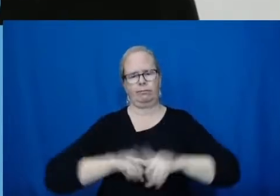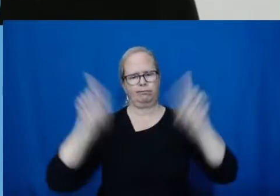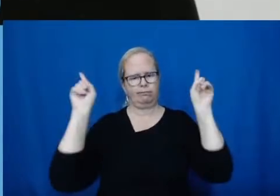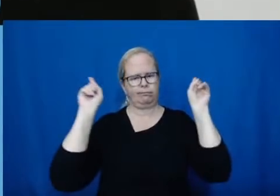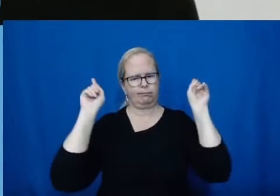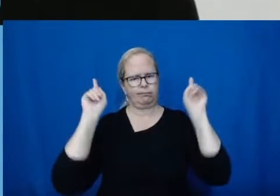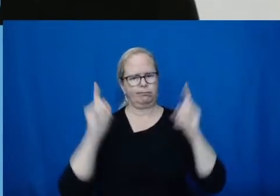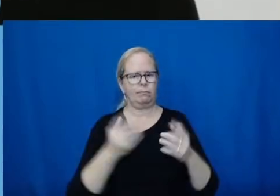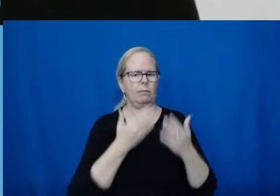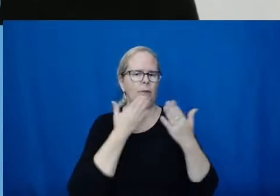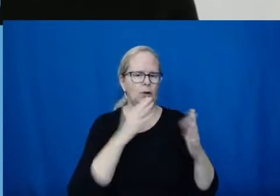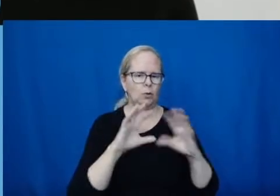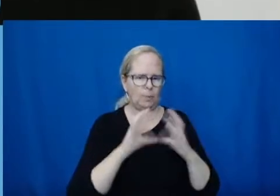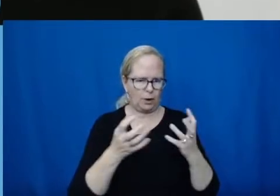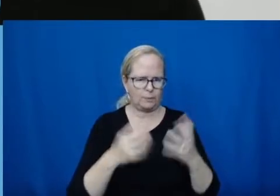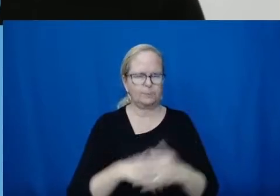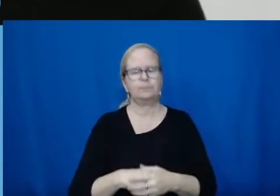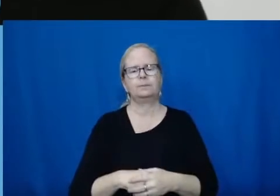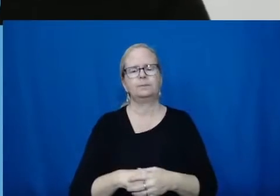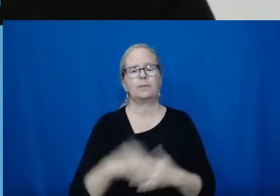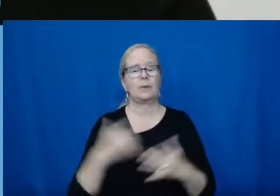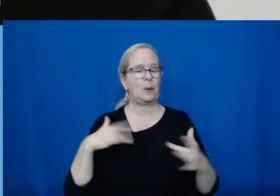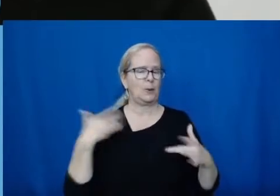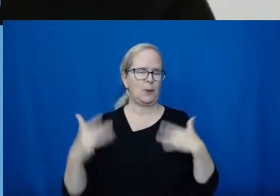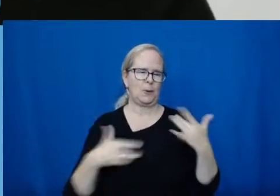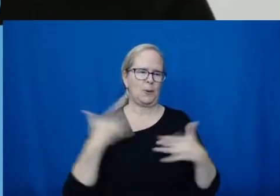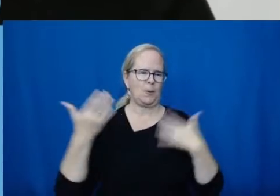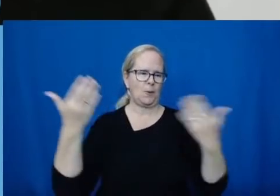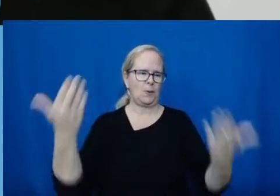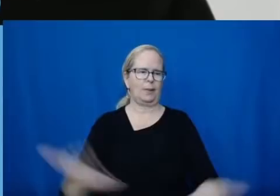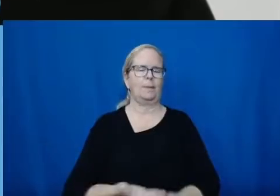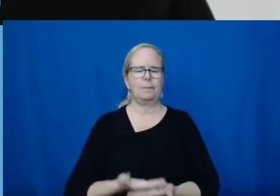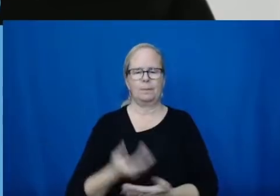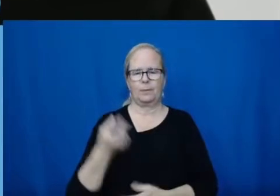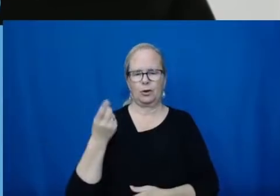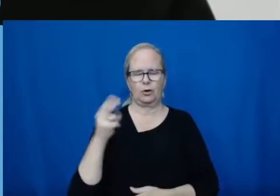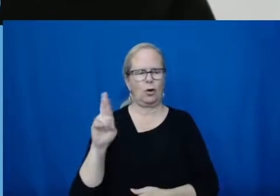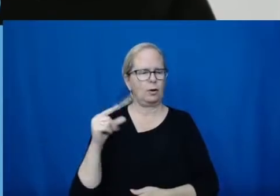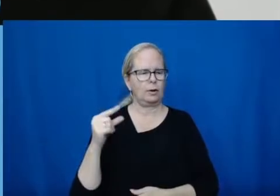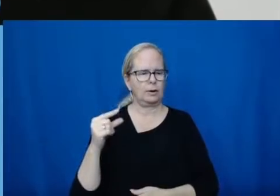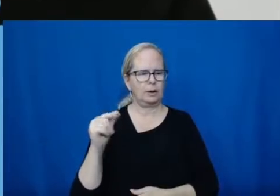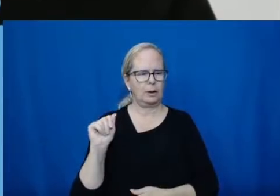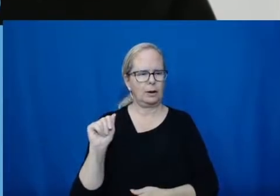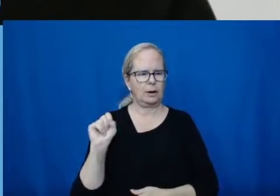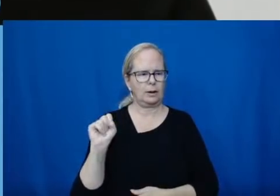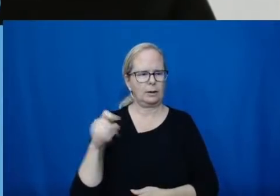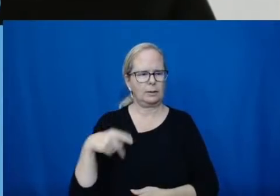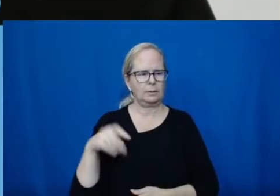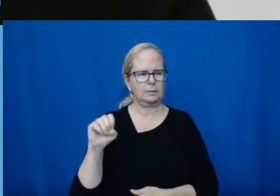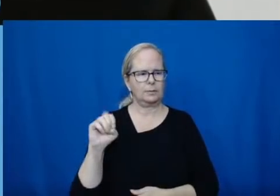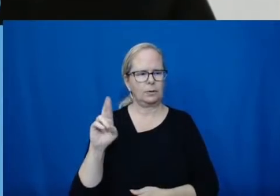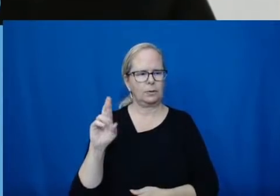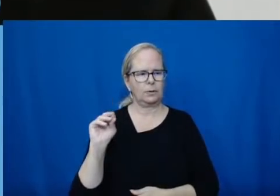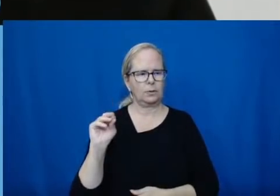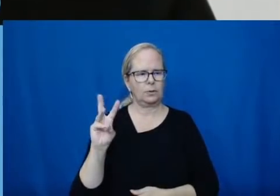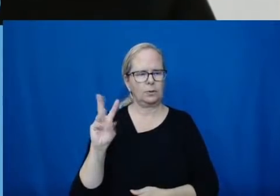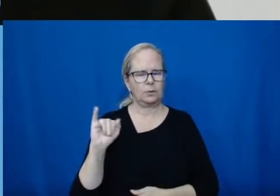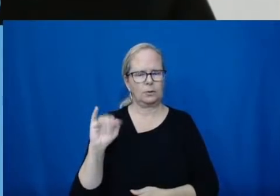today about why we really do need to stem the flow of patients into our system,